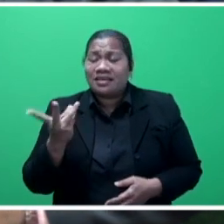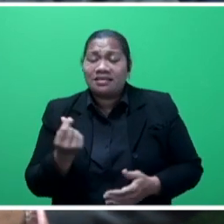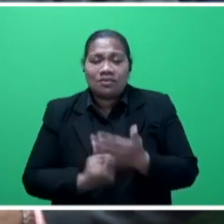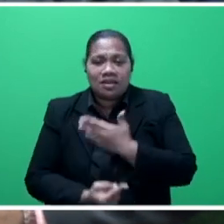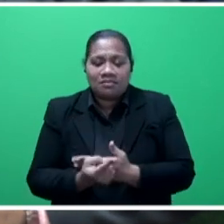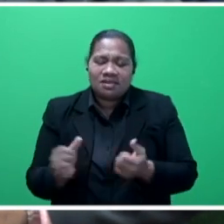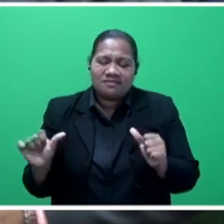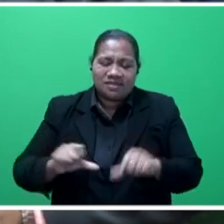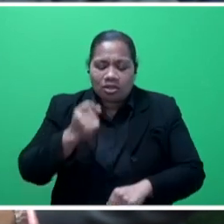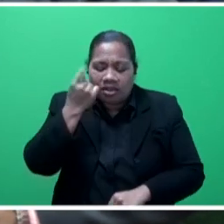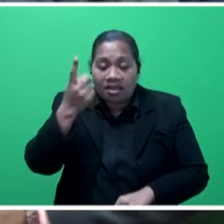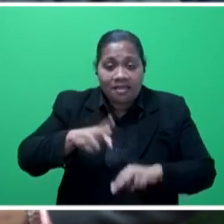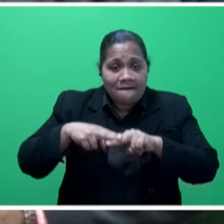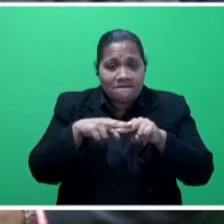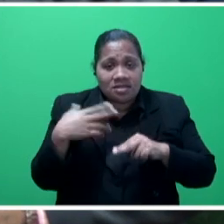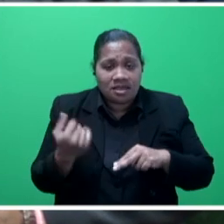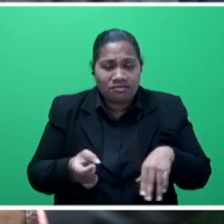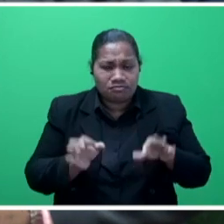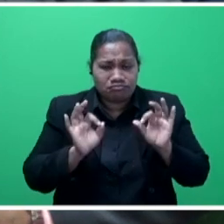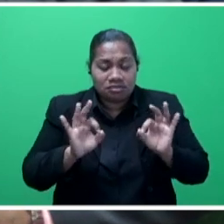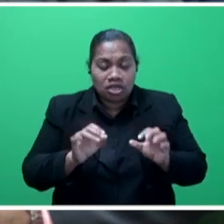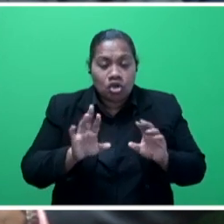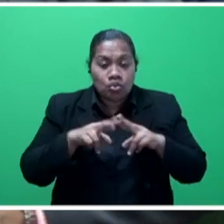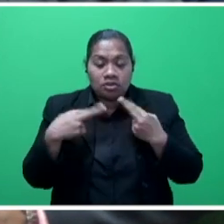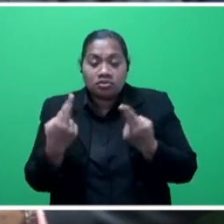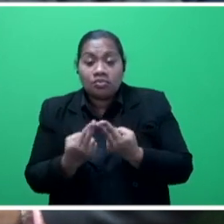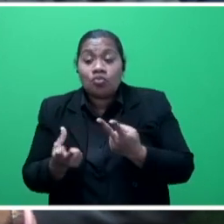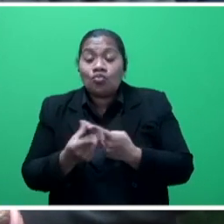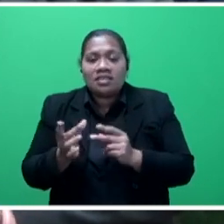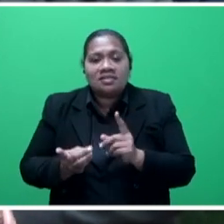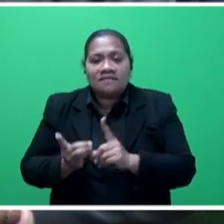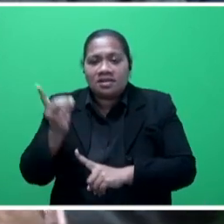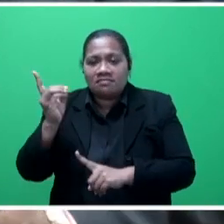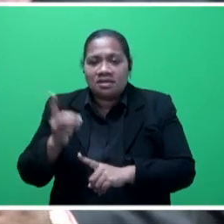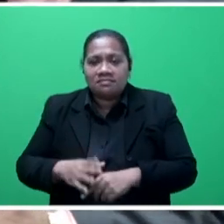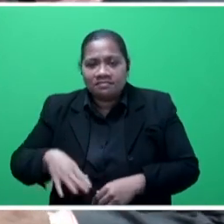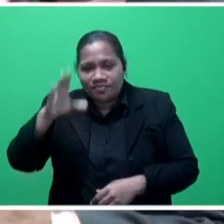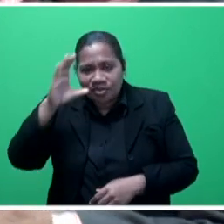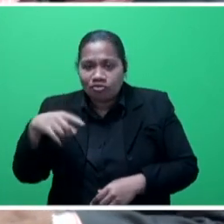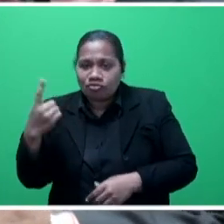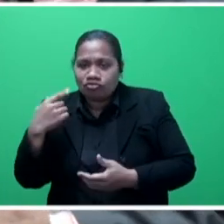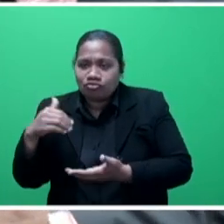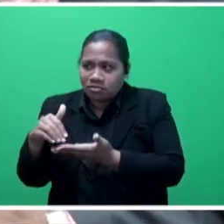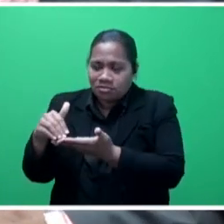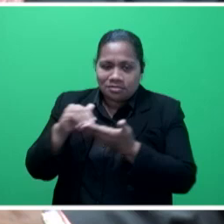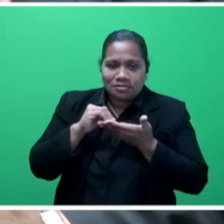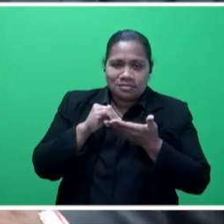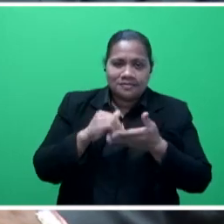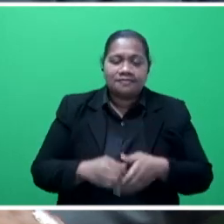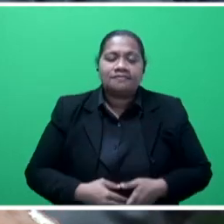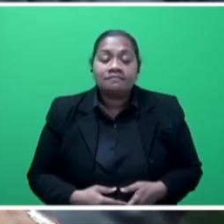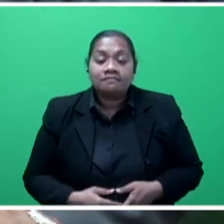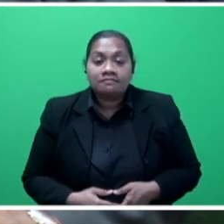Fiji has an excellent relationship with her development partners who stepped in to assist. Mr. Speaker,